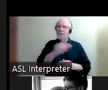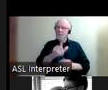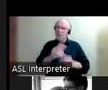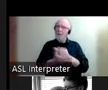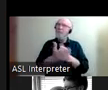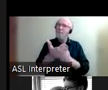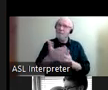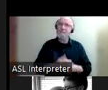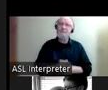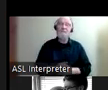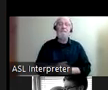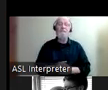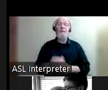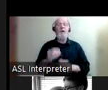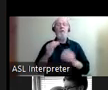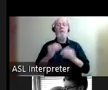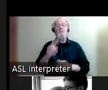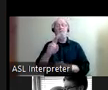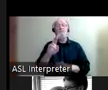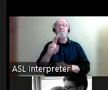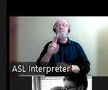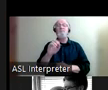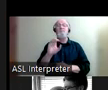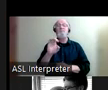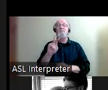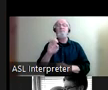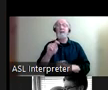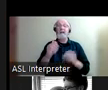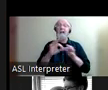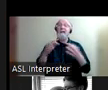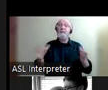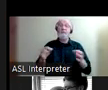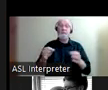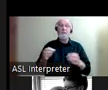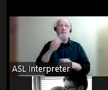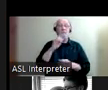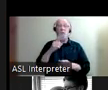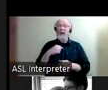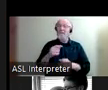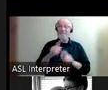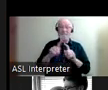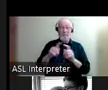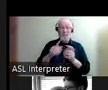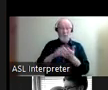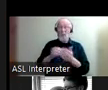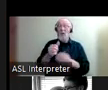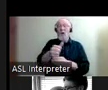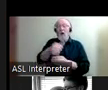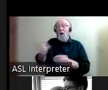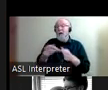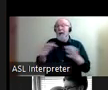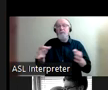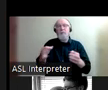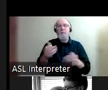Rocket Languages is really nice. I love that we have access to 14 free language courses using our library card.